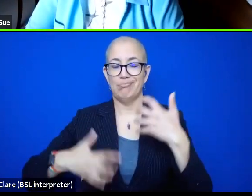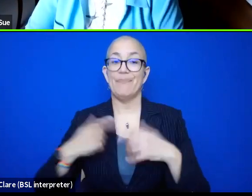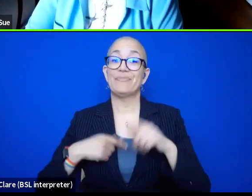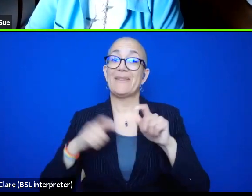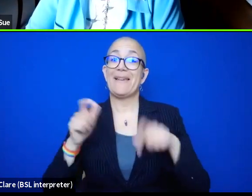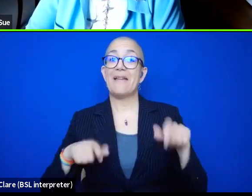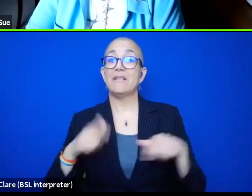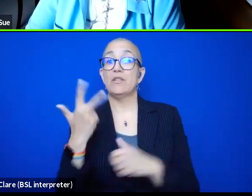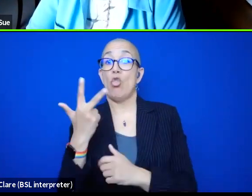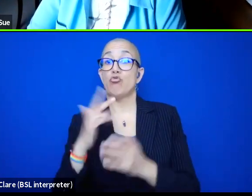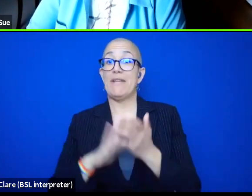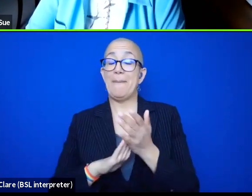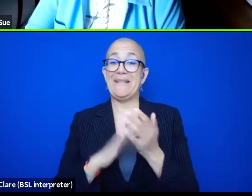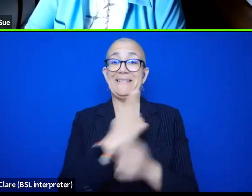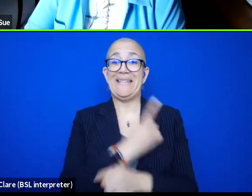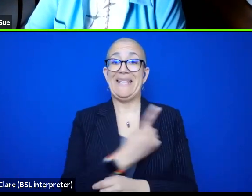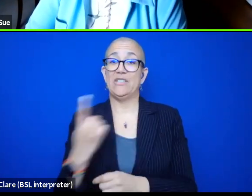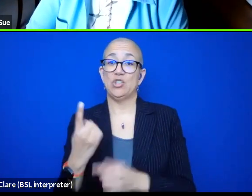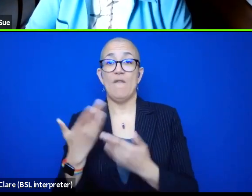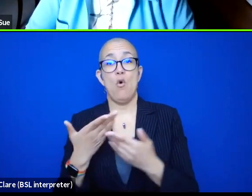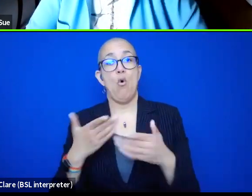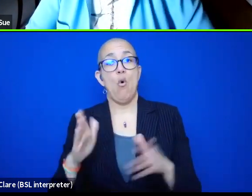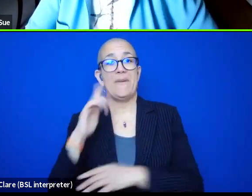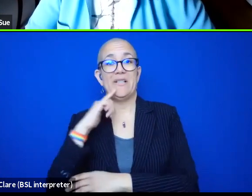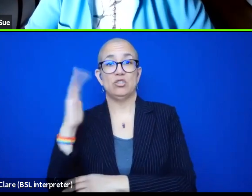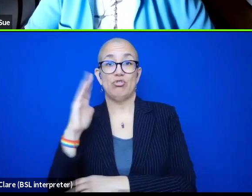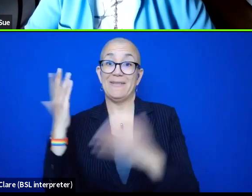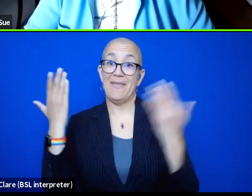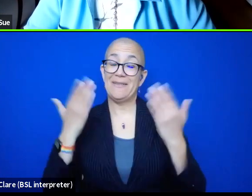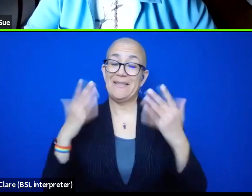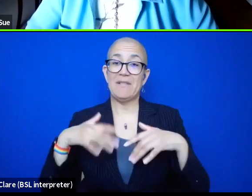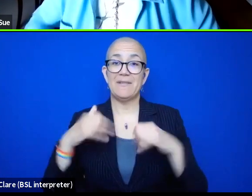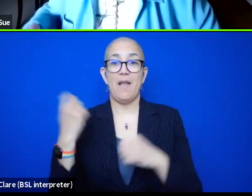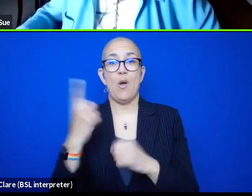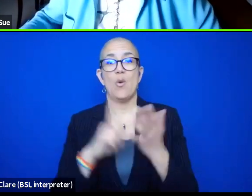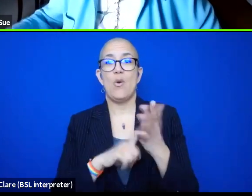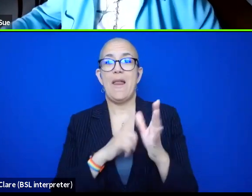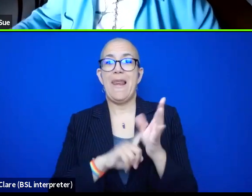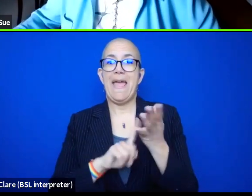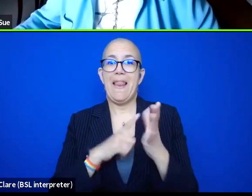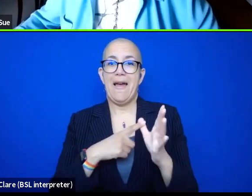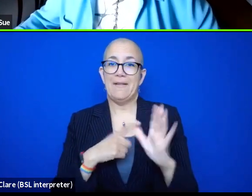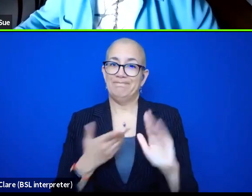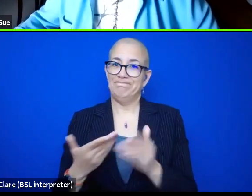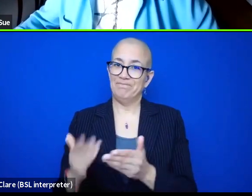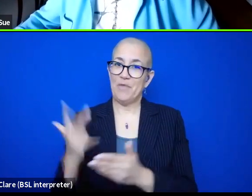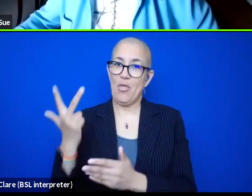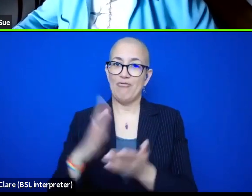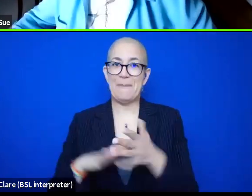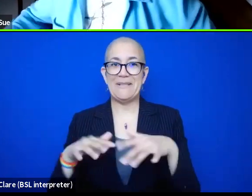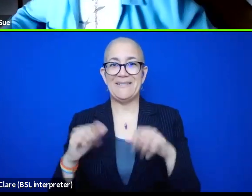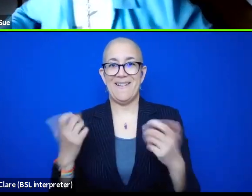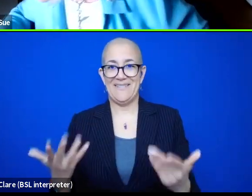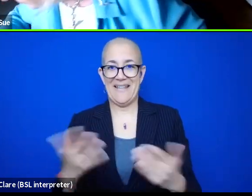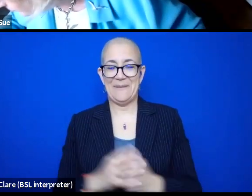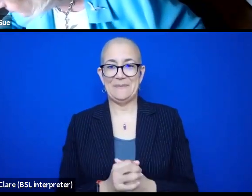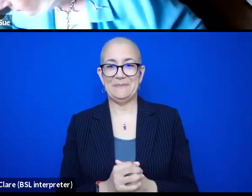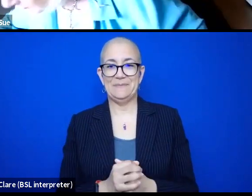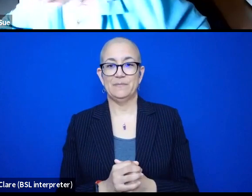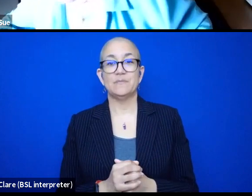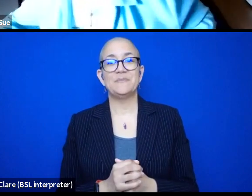their opening addresses to us. And this evening we are starting with Layla. Layla, your 3 minutes starts now. Well,